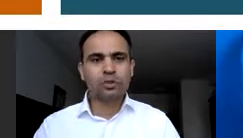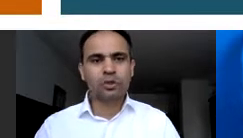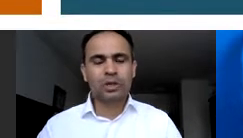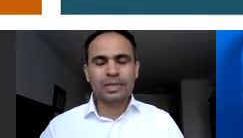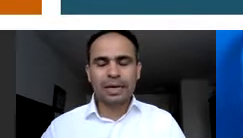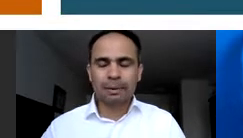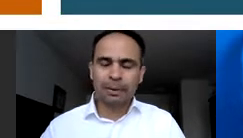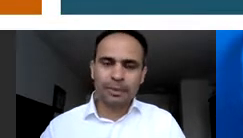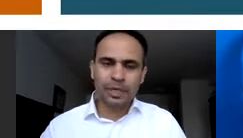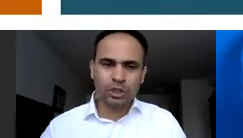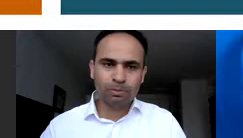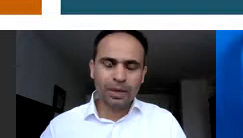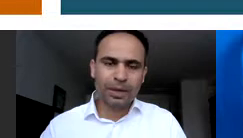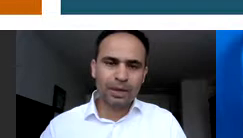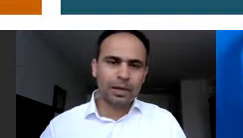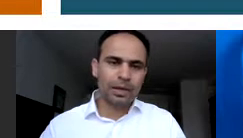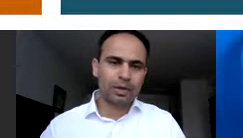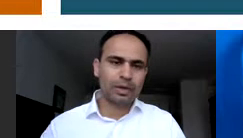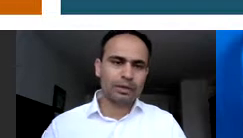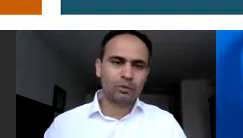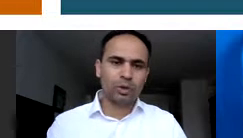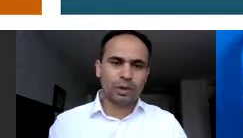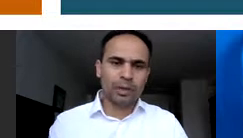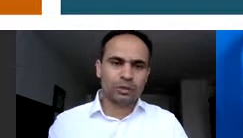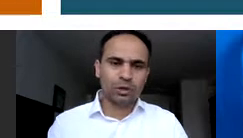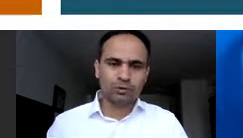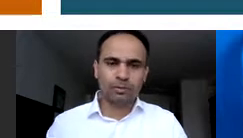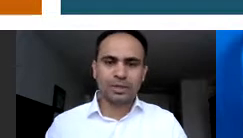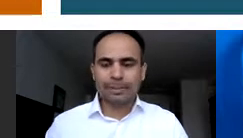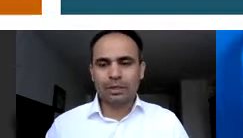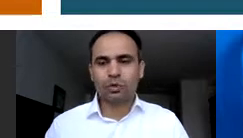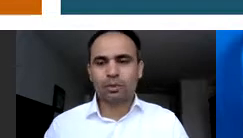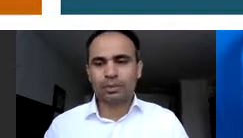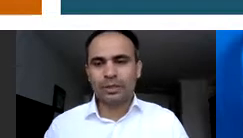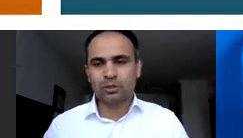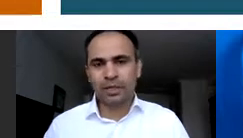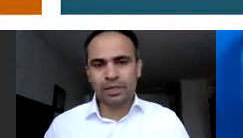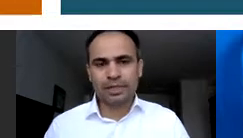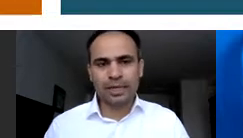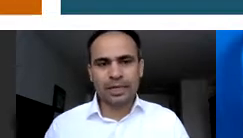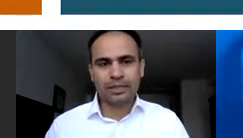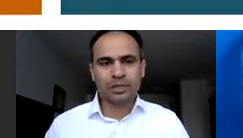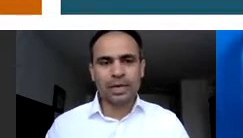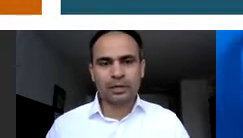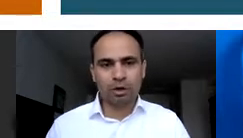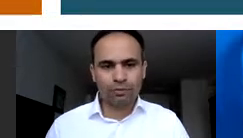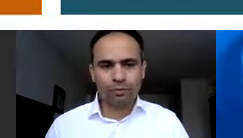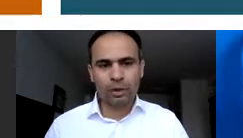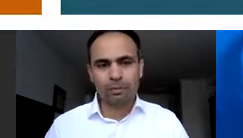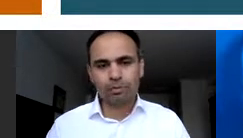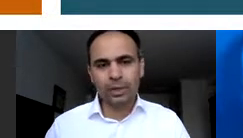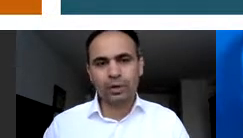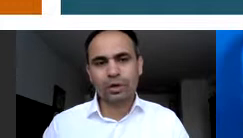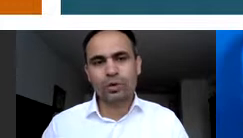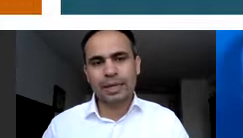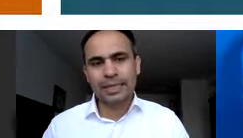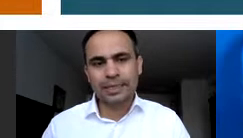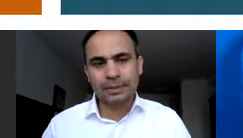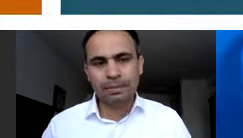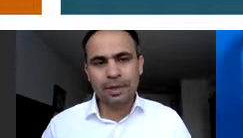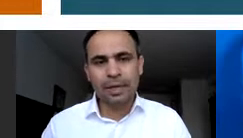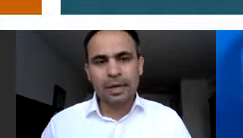team normally puts together an implementation plan that will start from the time that your business operation strategy is signed off or approved by